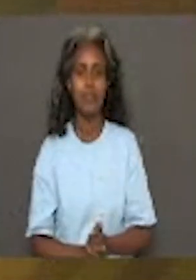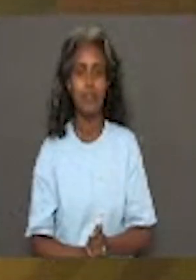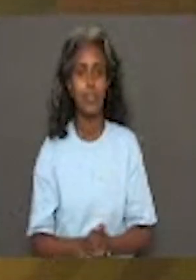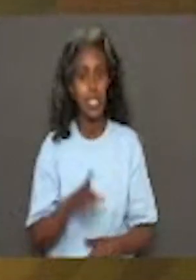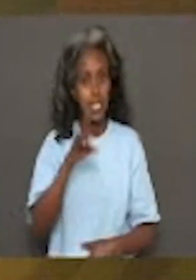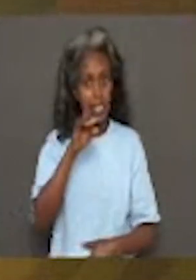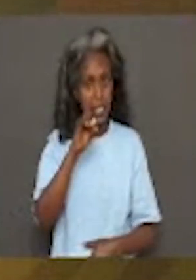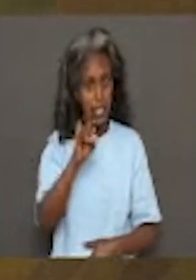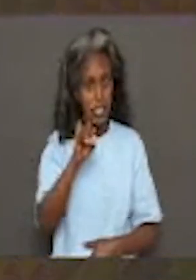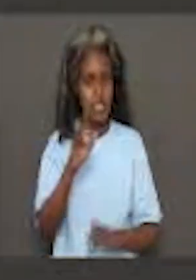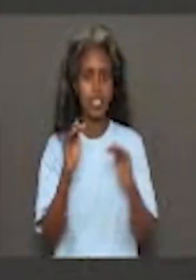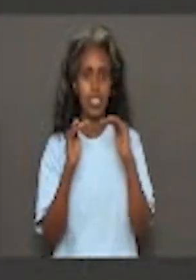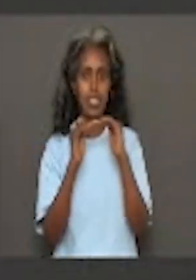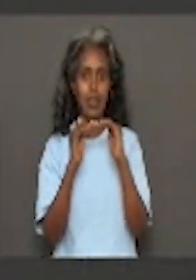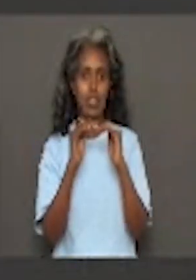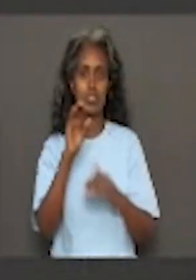answer together.